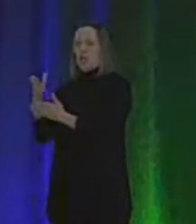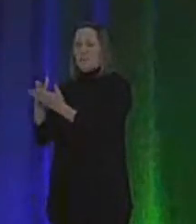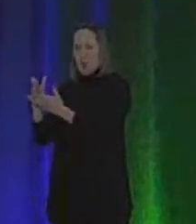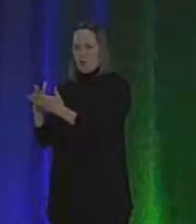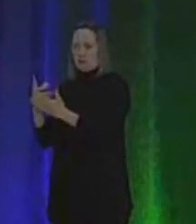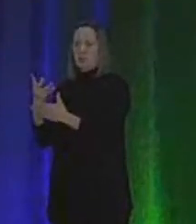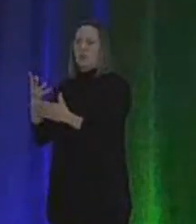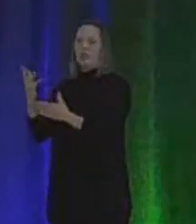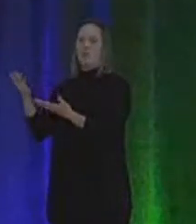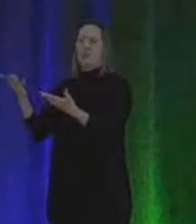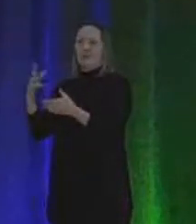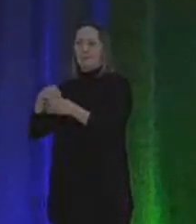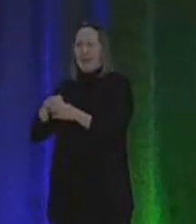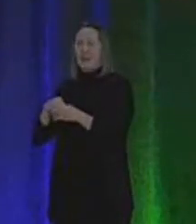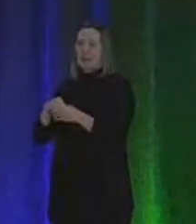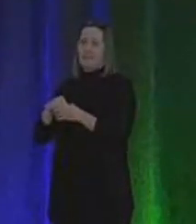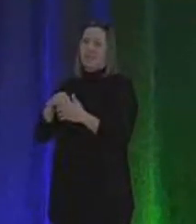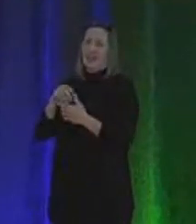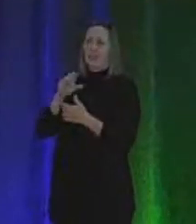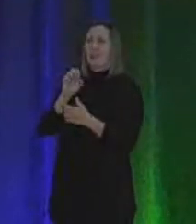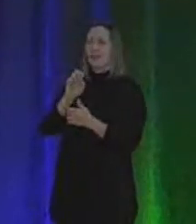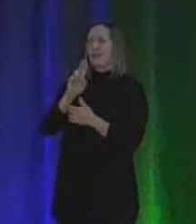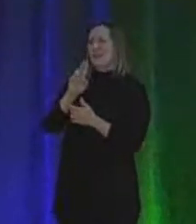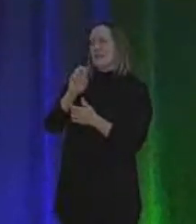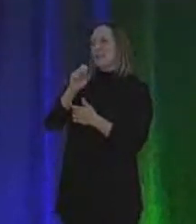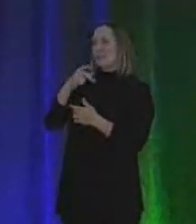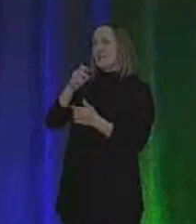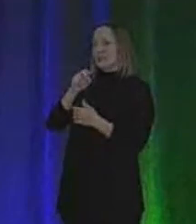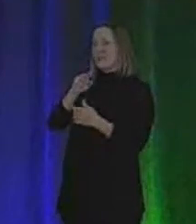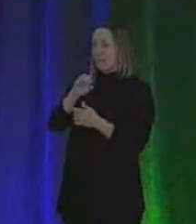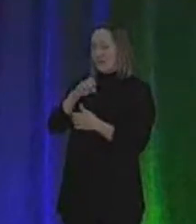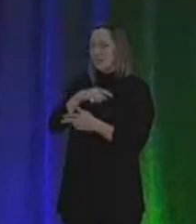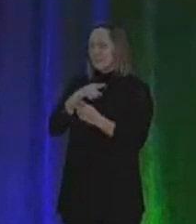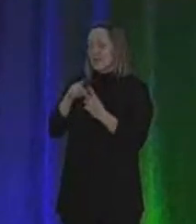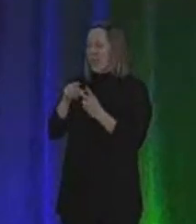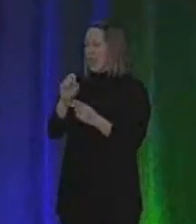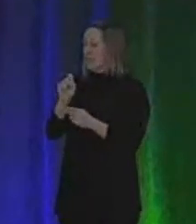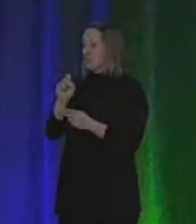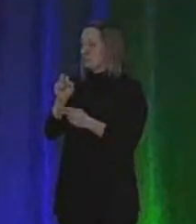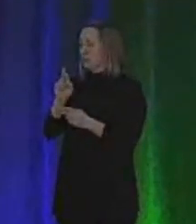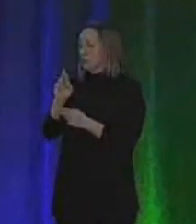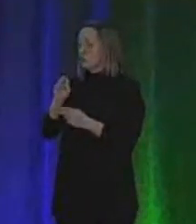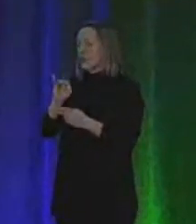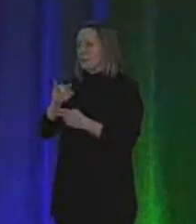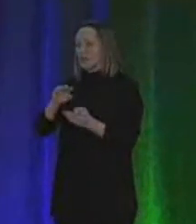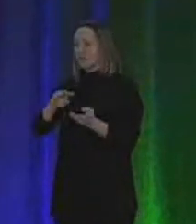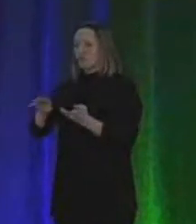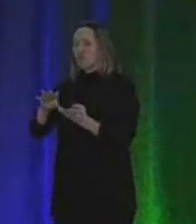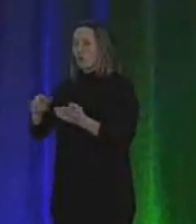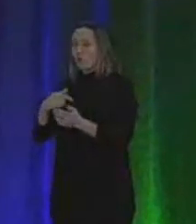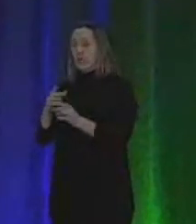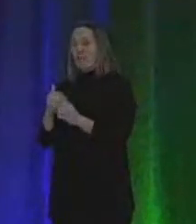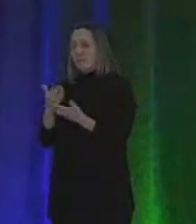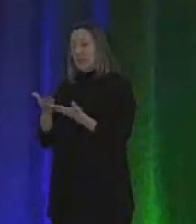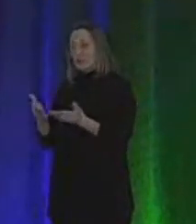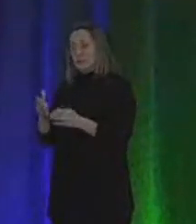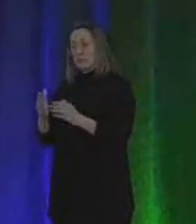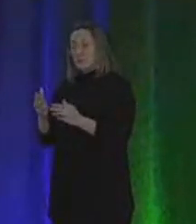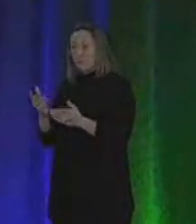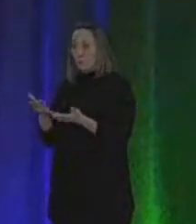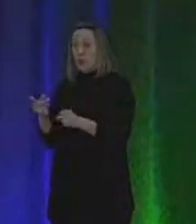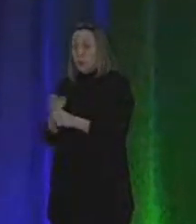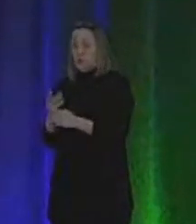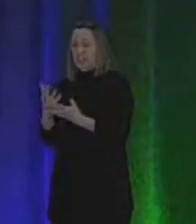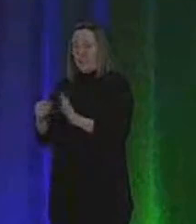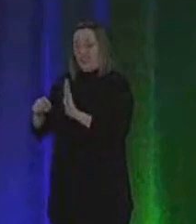Components with features like suspense and streaming, we have the primitives or the building blocks to essentially address a lot of the disadvantages of